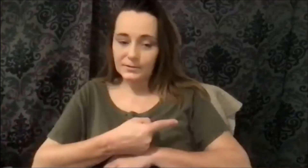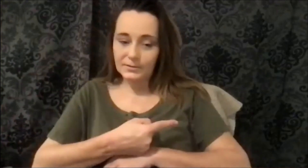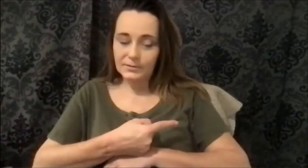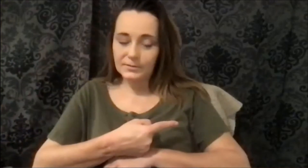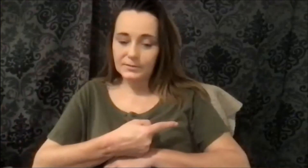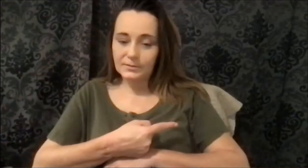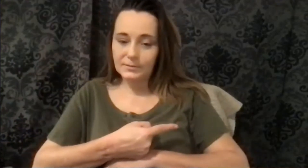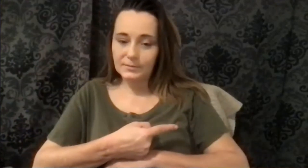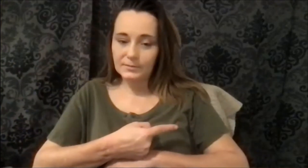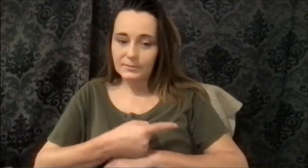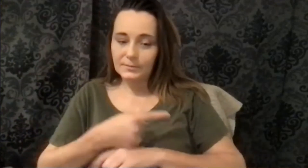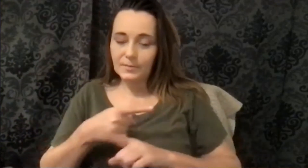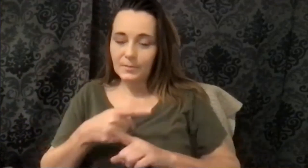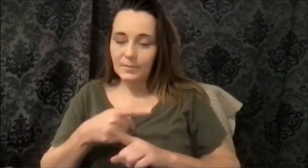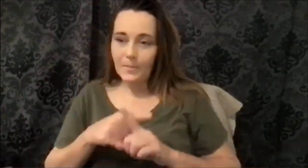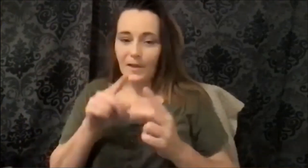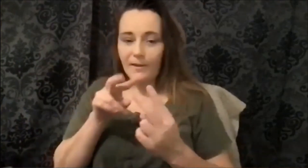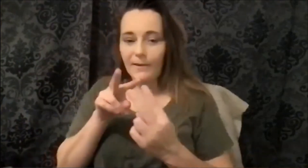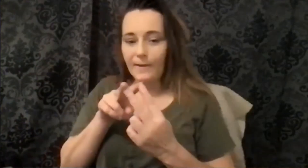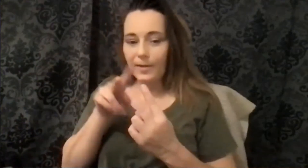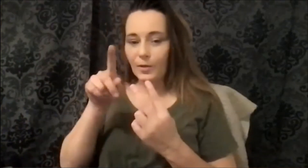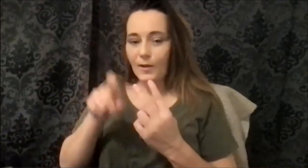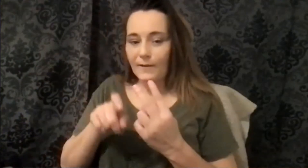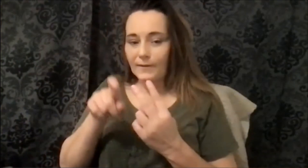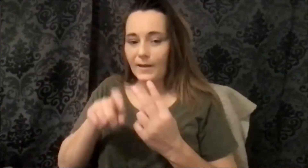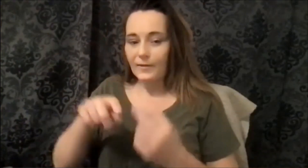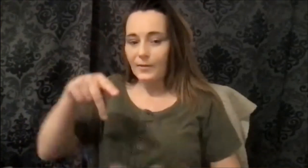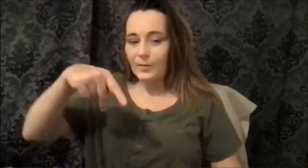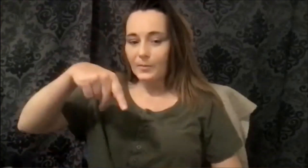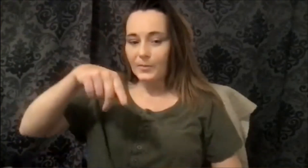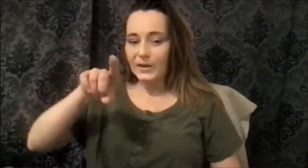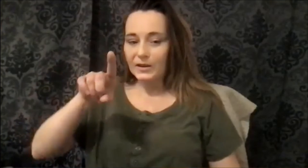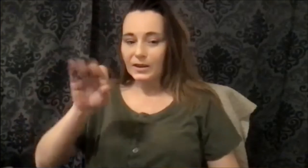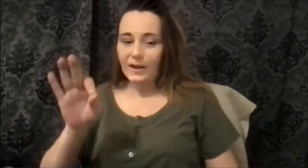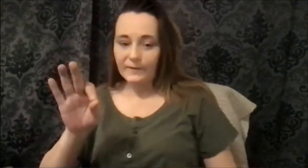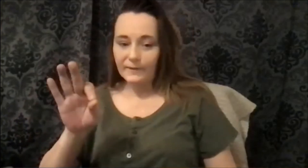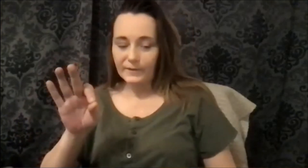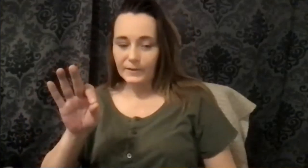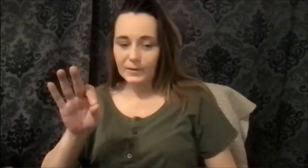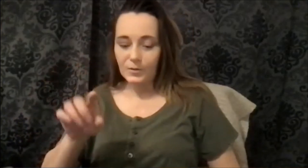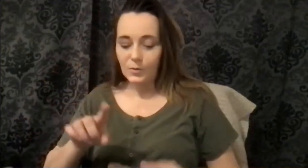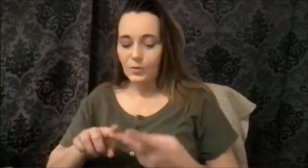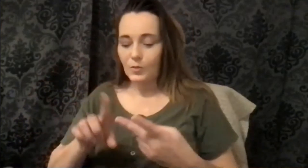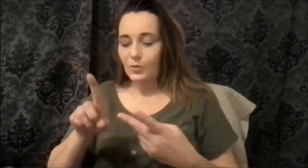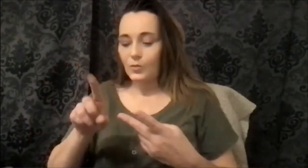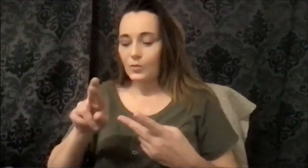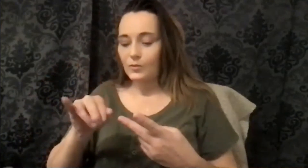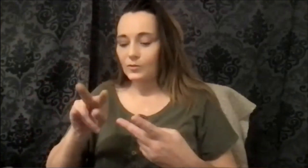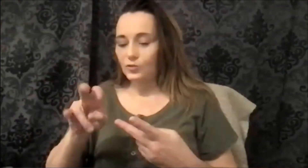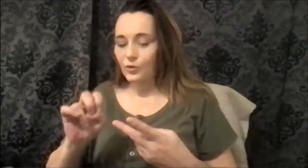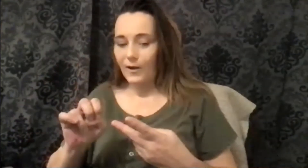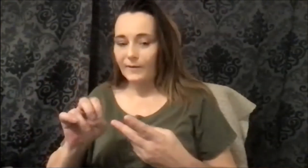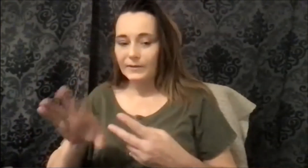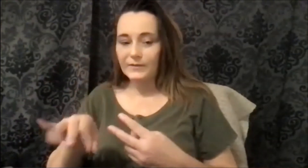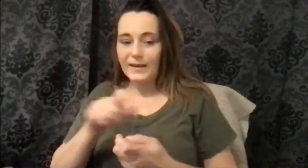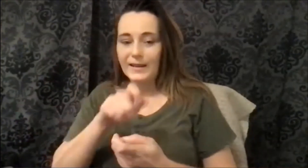but you would either have to have the PDF or Drive to find exactly where they're talking about, because